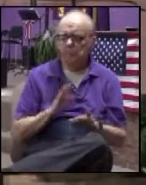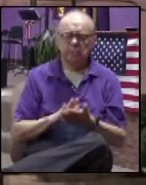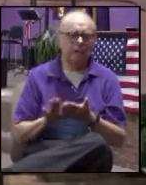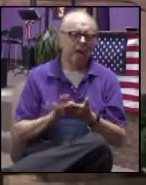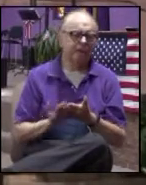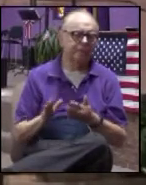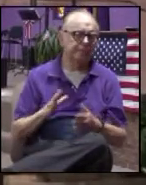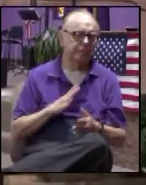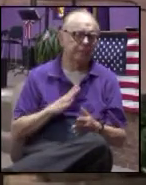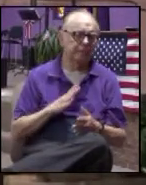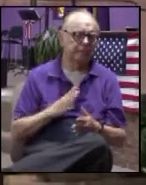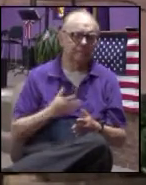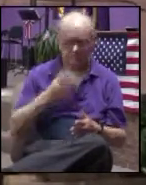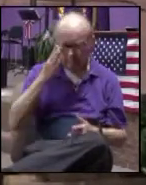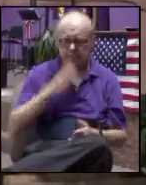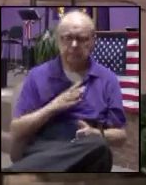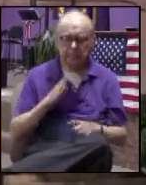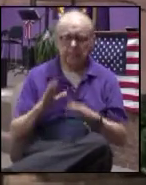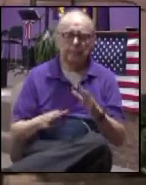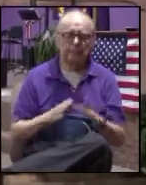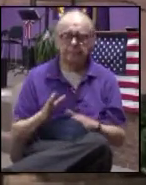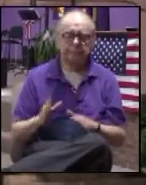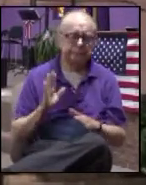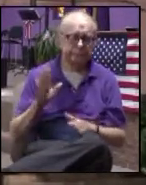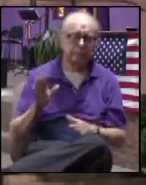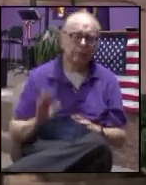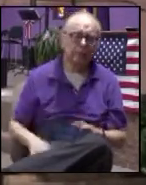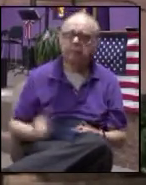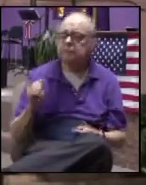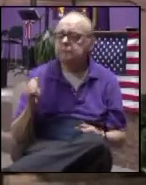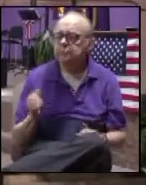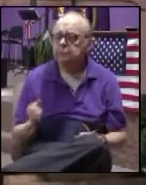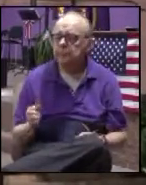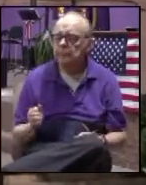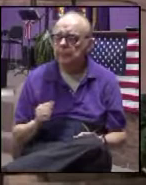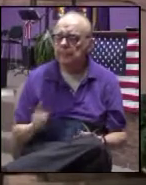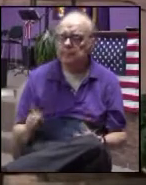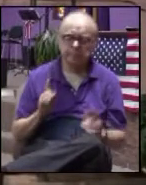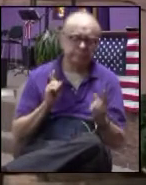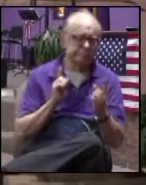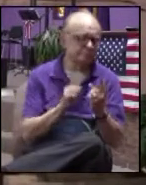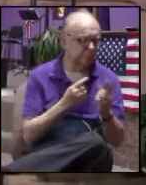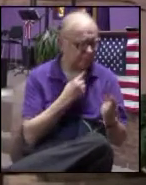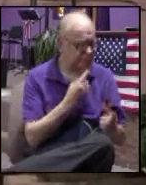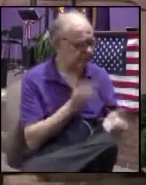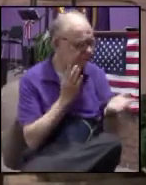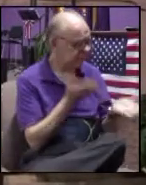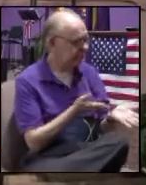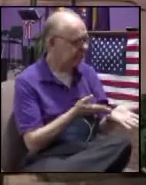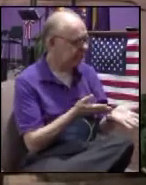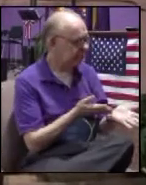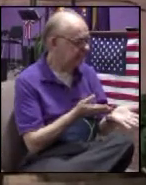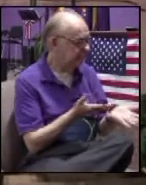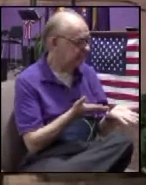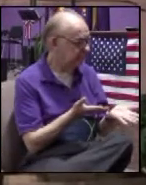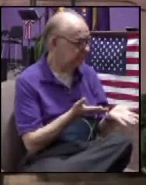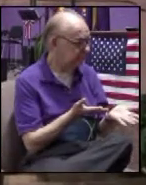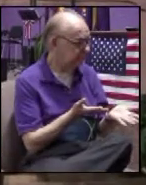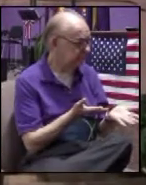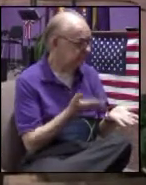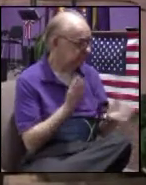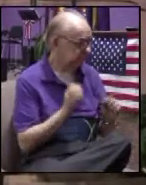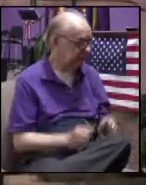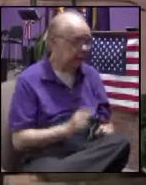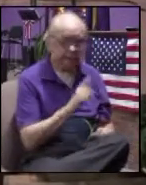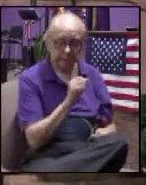and a young man was out there walking his dog, and I walked up to him and I said, "Sir, can I